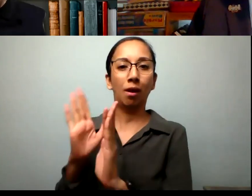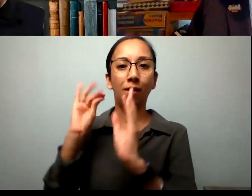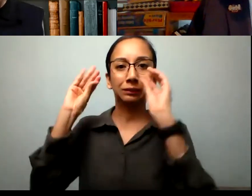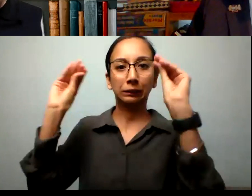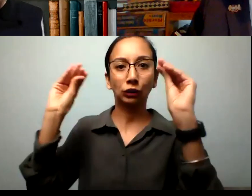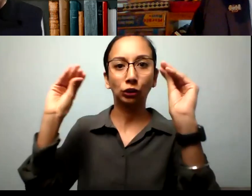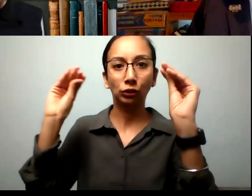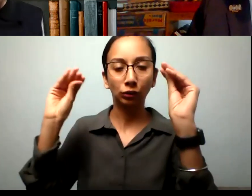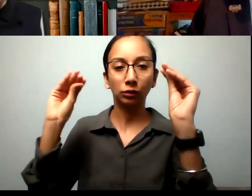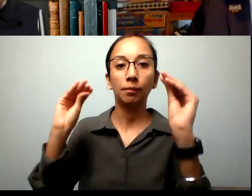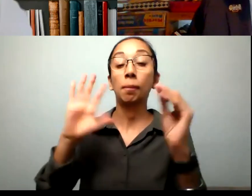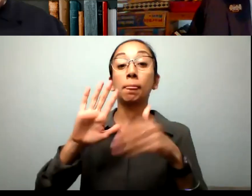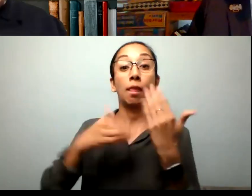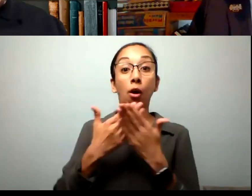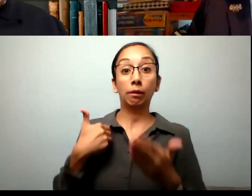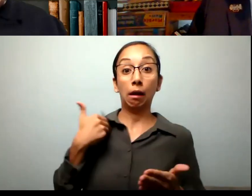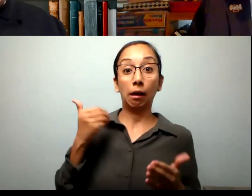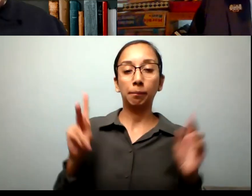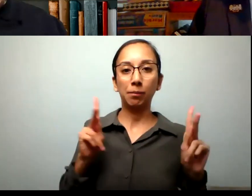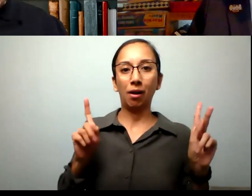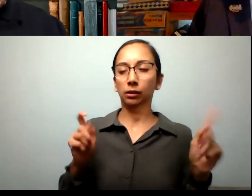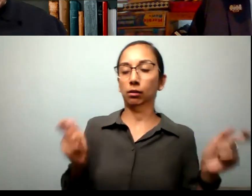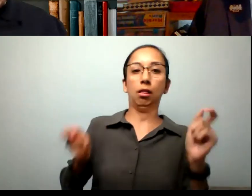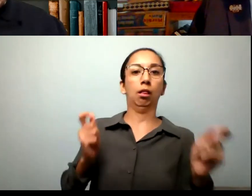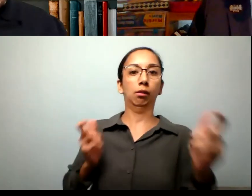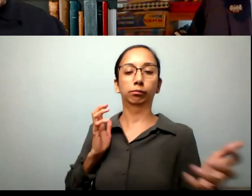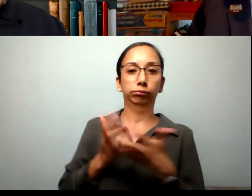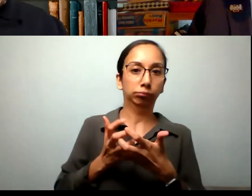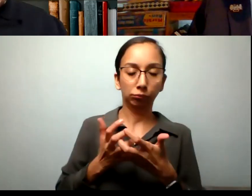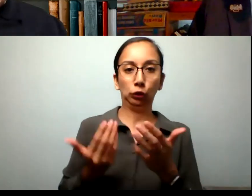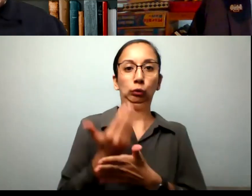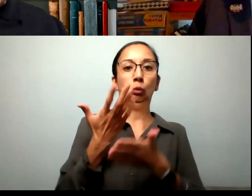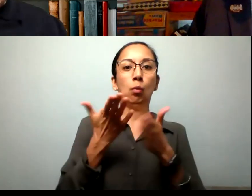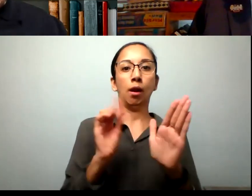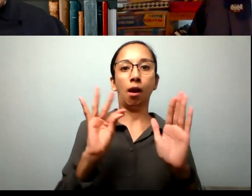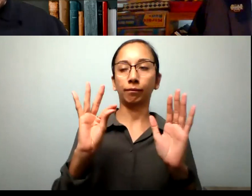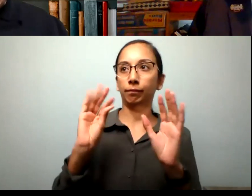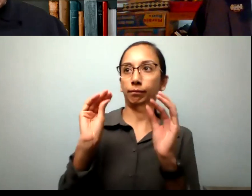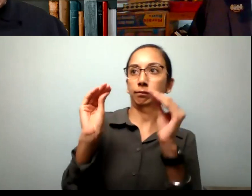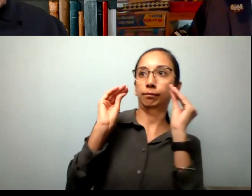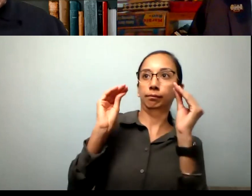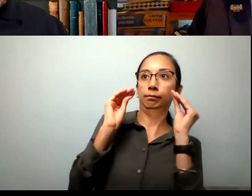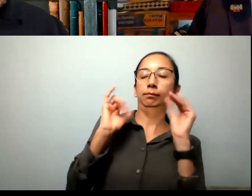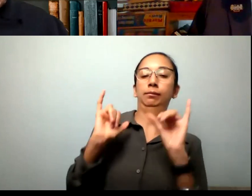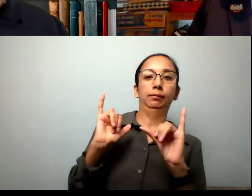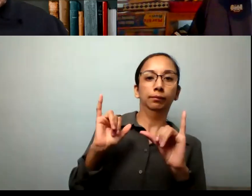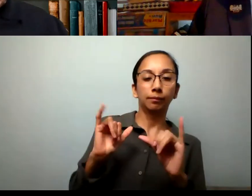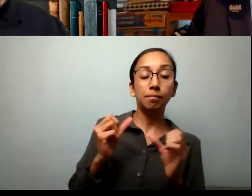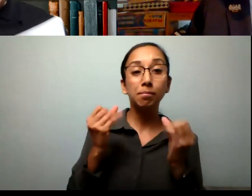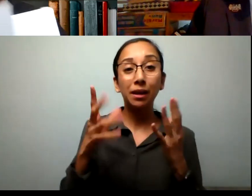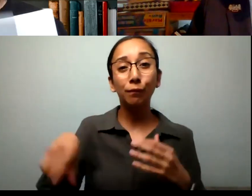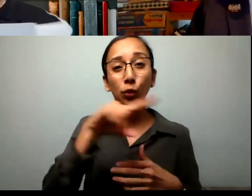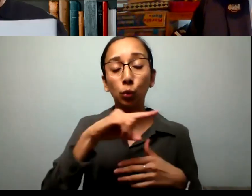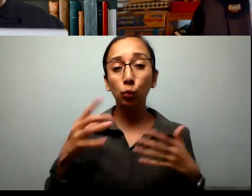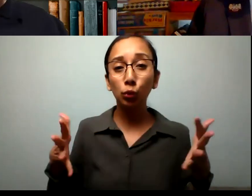and all of our young people had to adjust to a new method of getting instruction. I know many of you were nervous